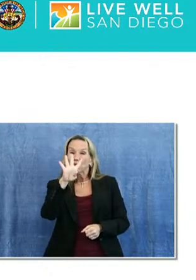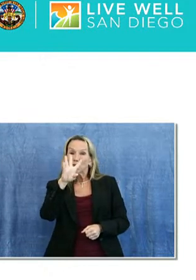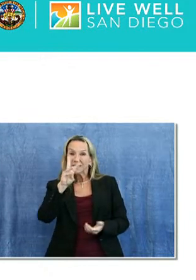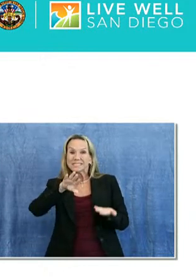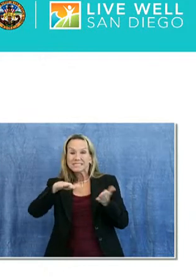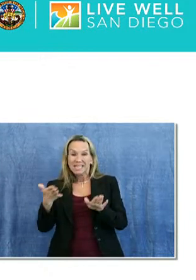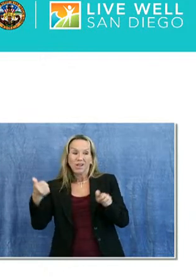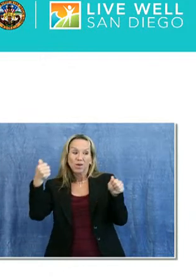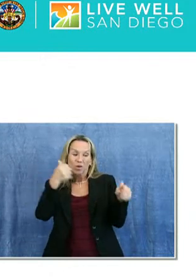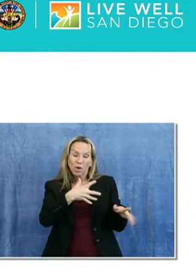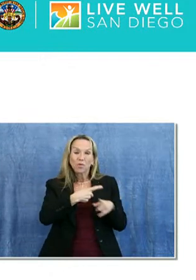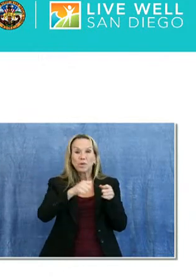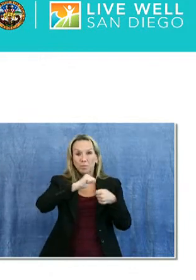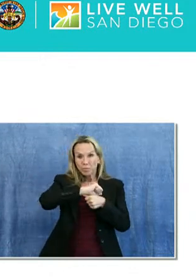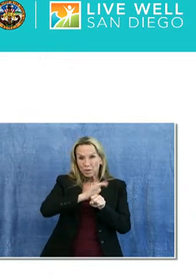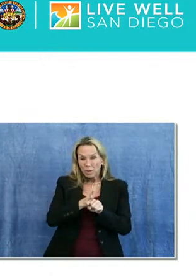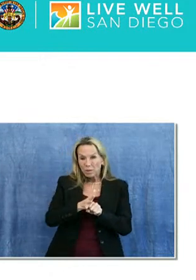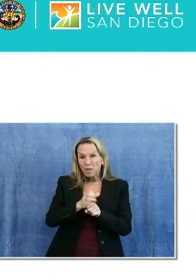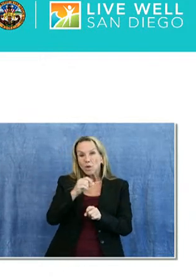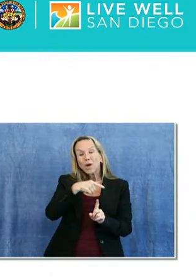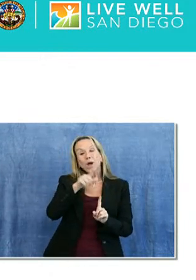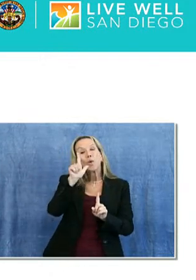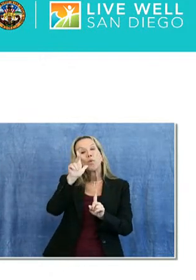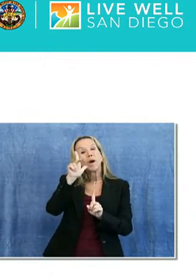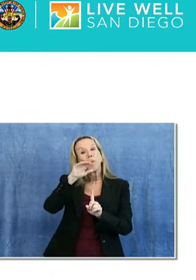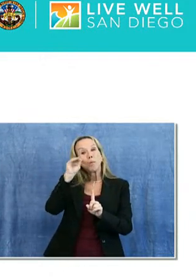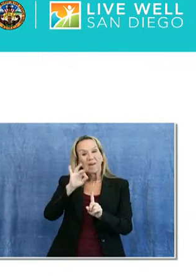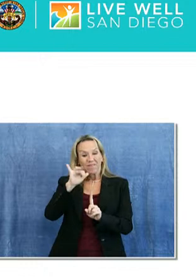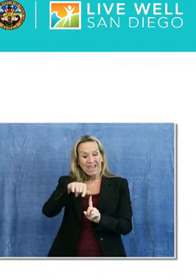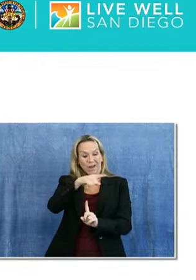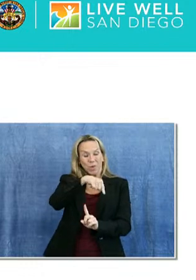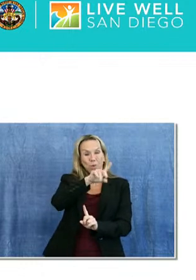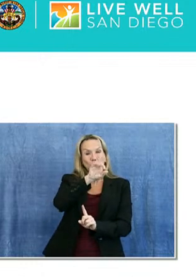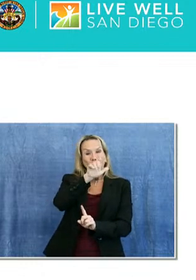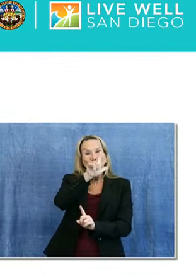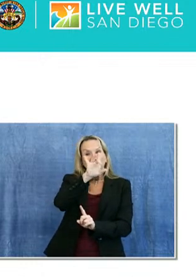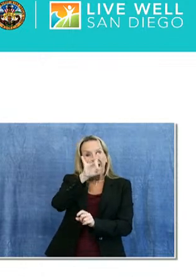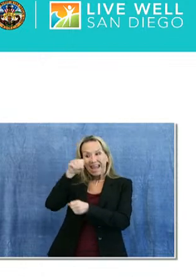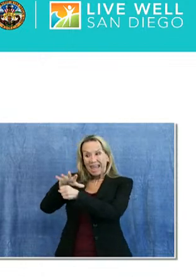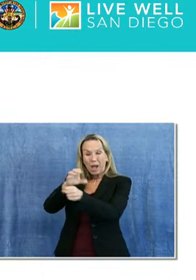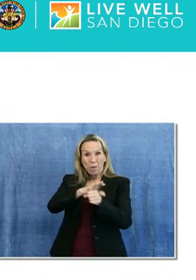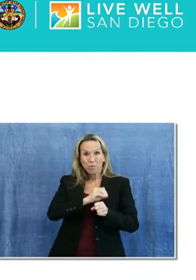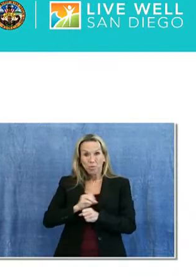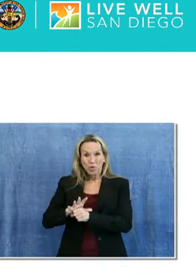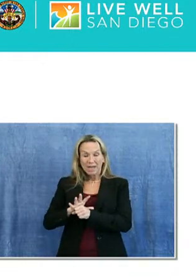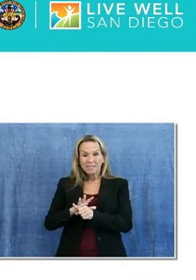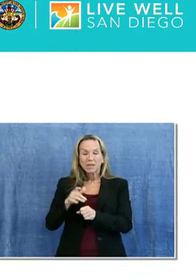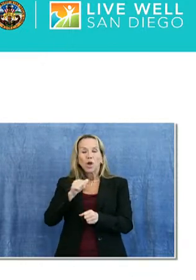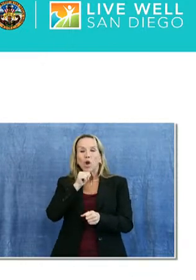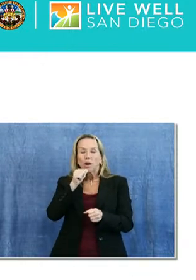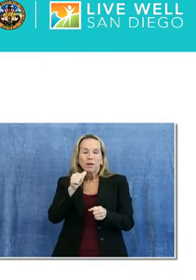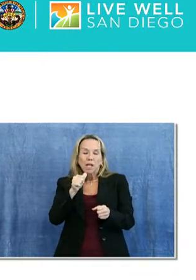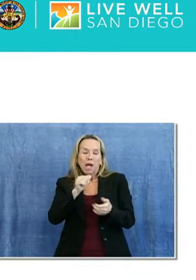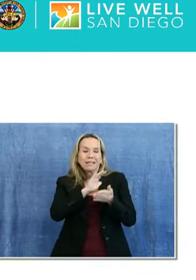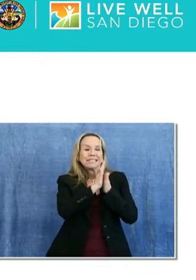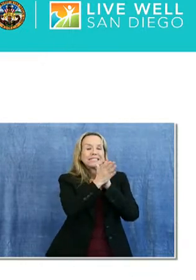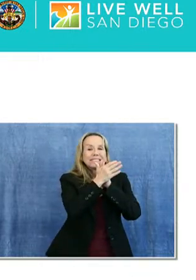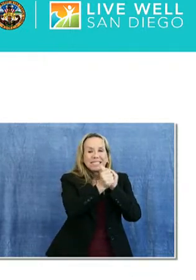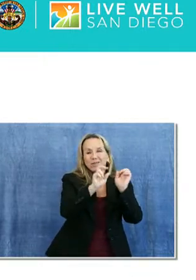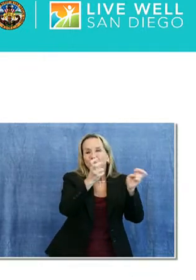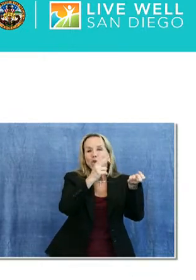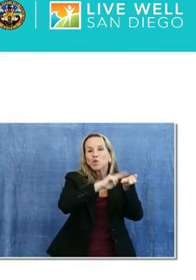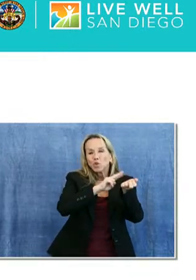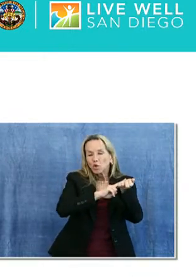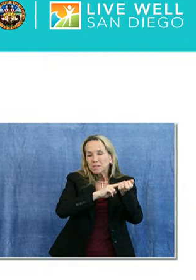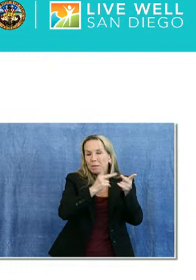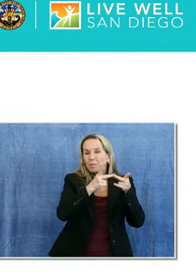30, or 23%, of the 128 active outbreaks are in non-skilled nursing facilities or other